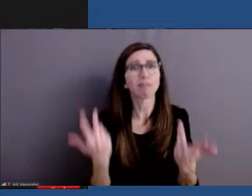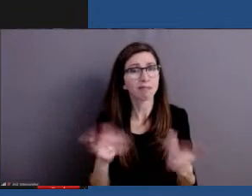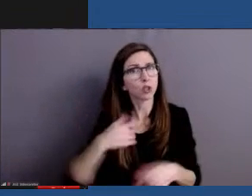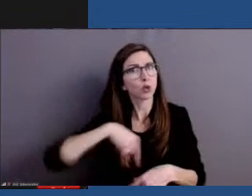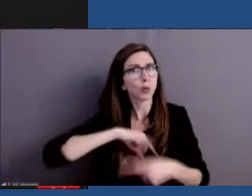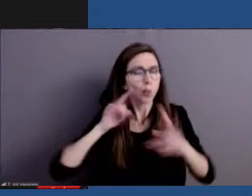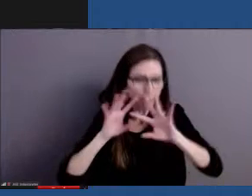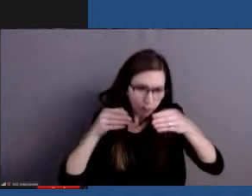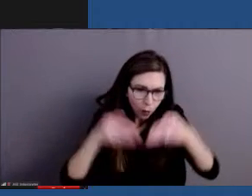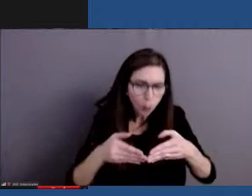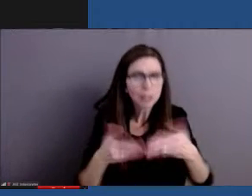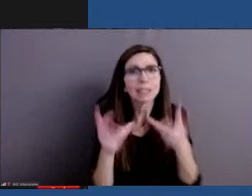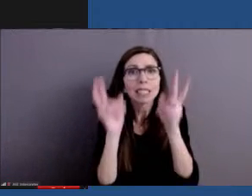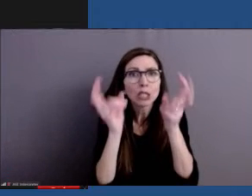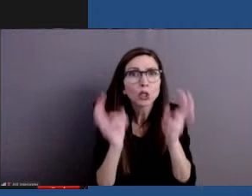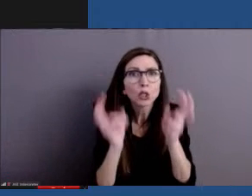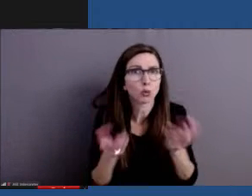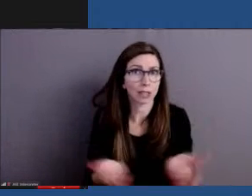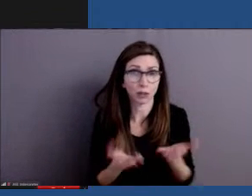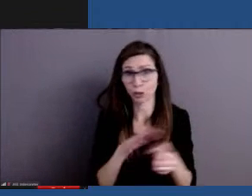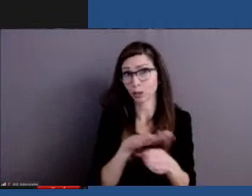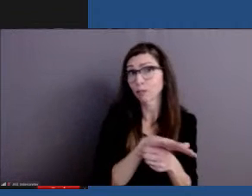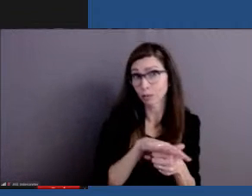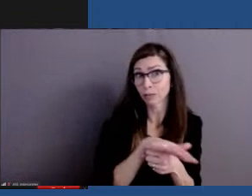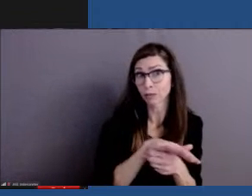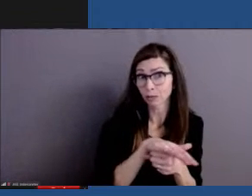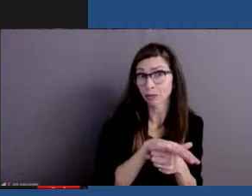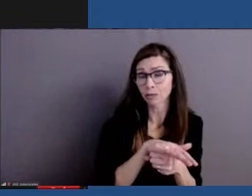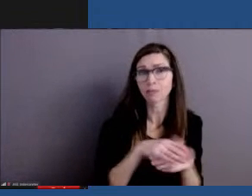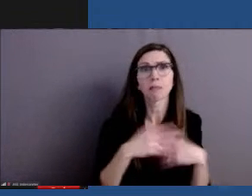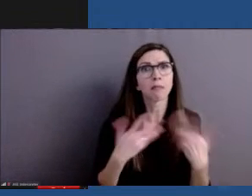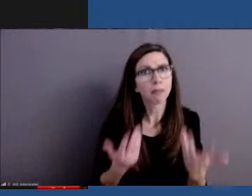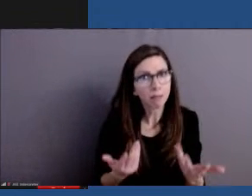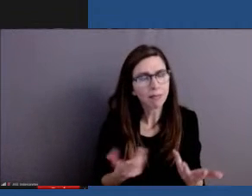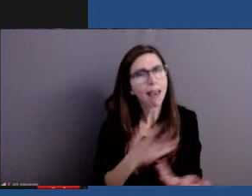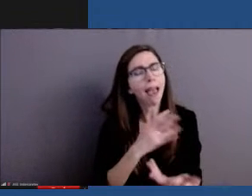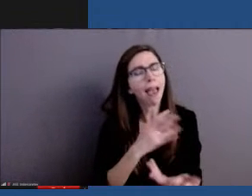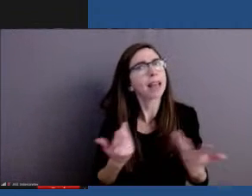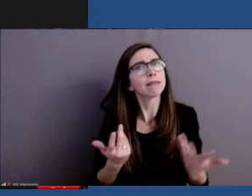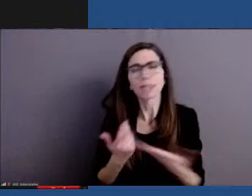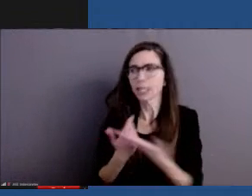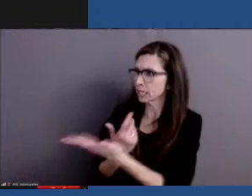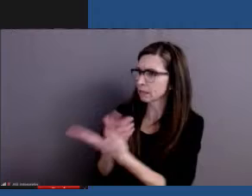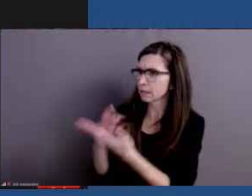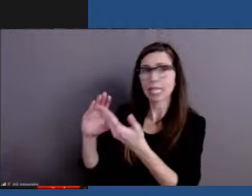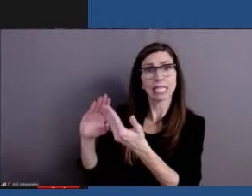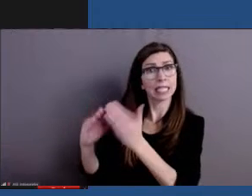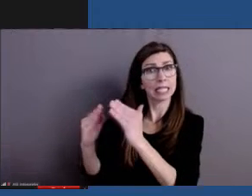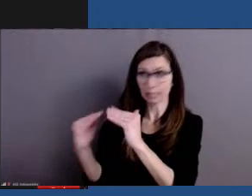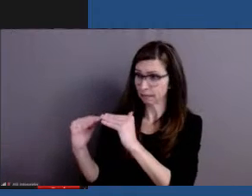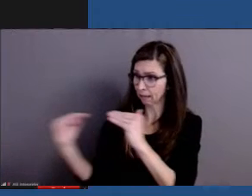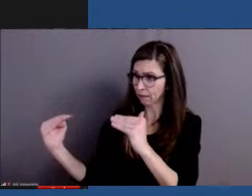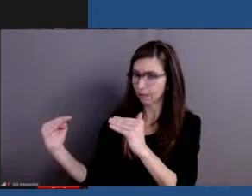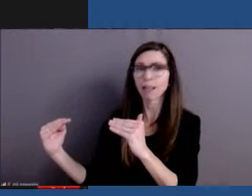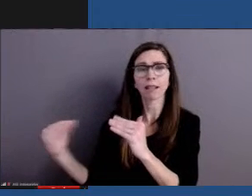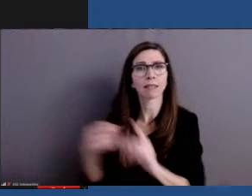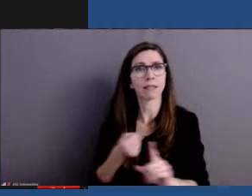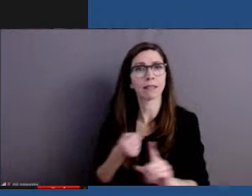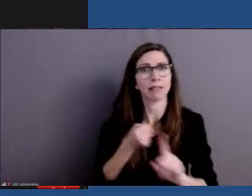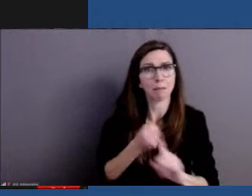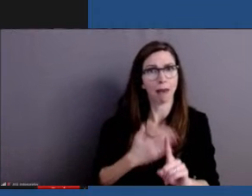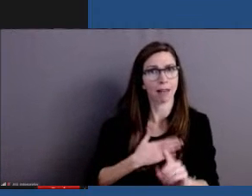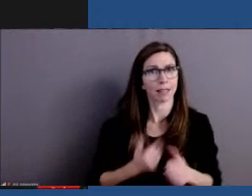issues. And it's really the municipal issues that seem to touch our lives most directly. And